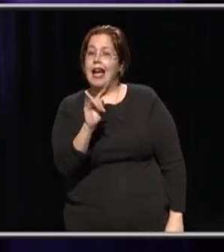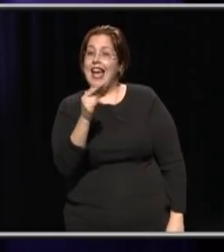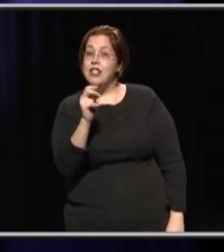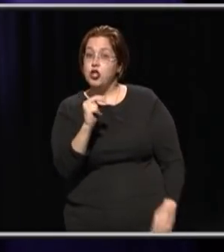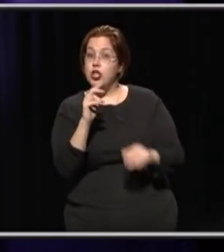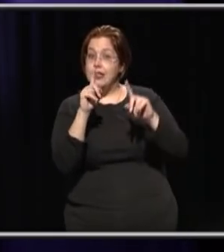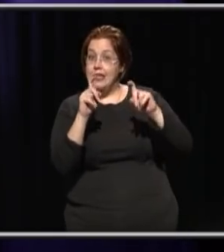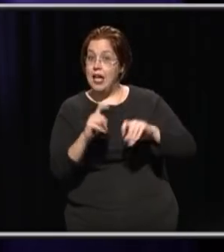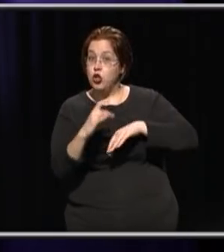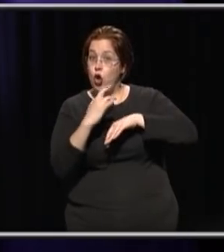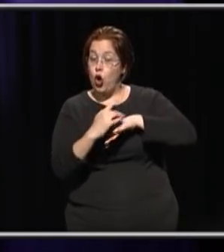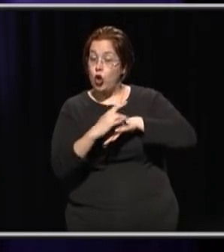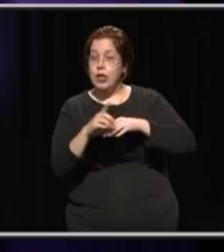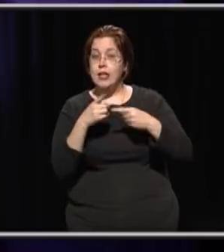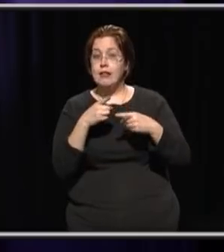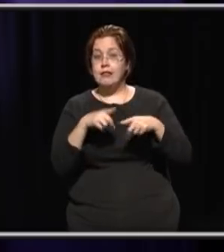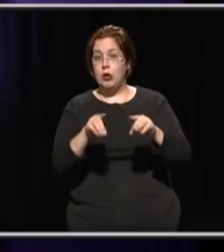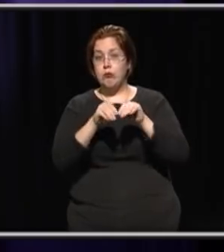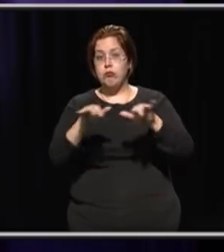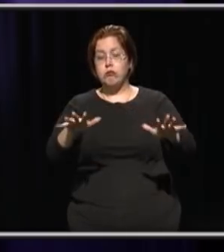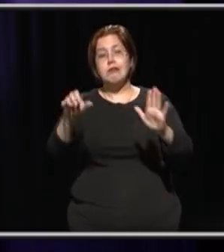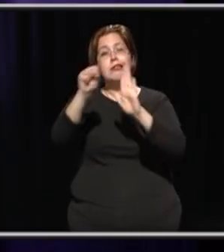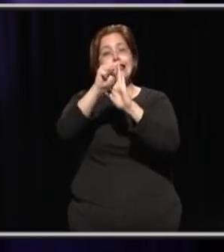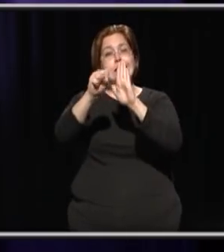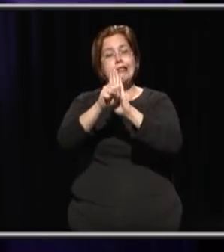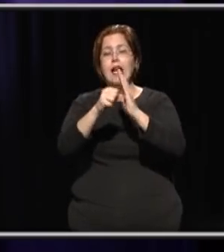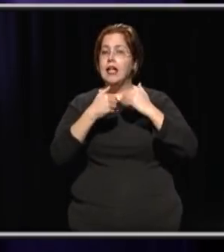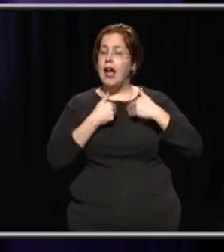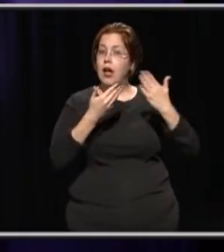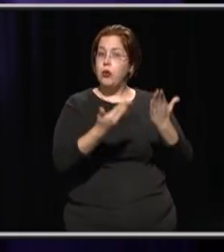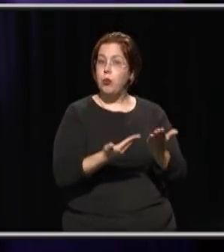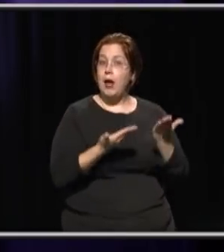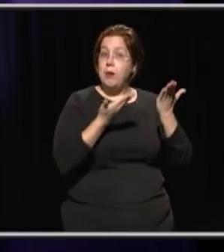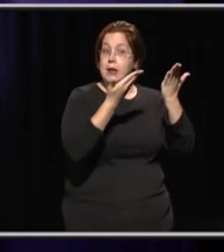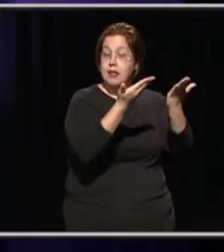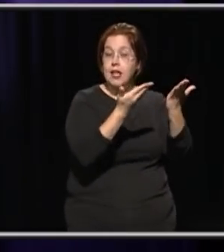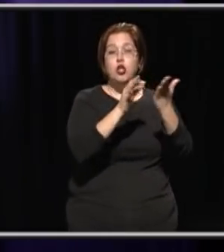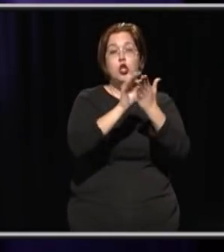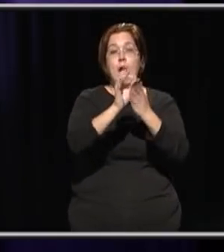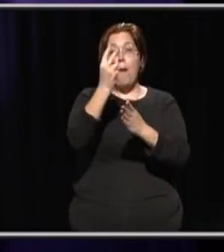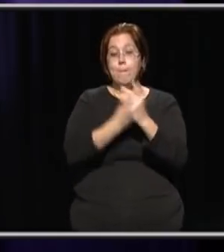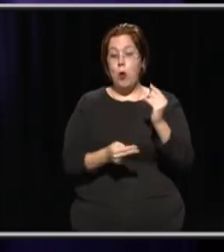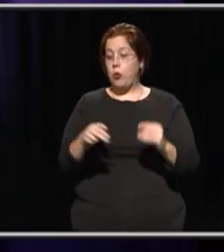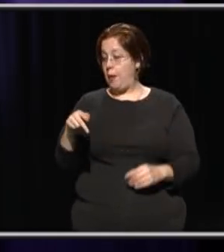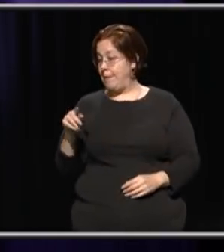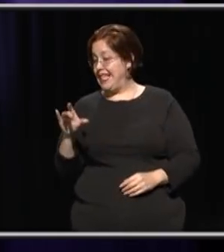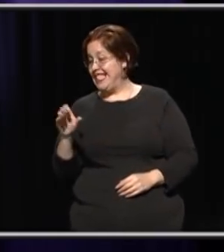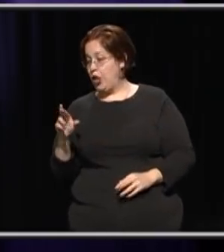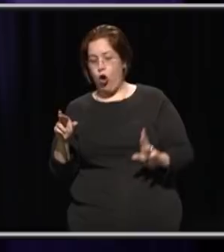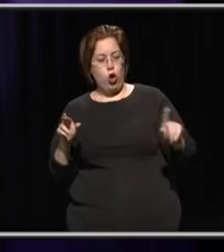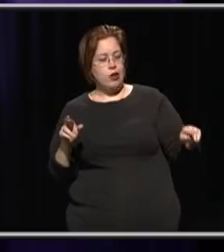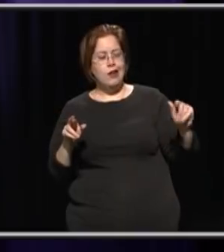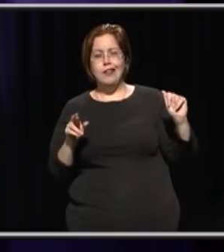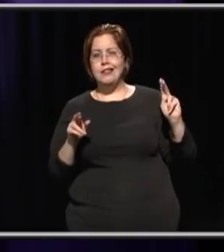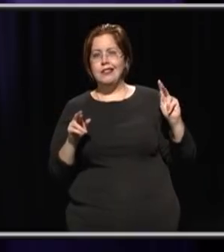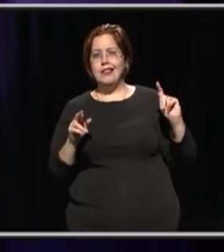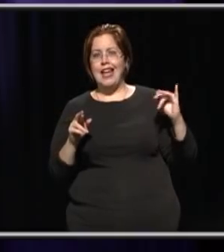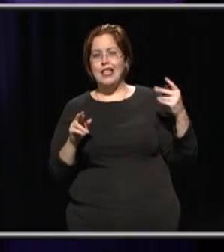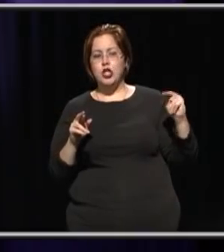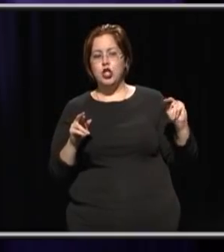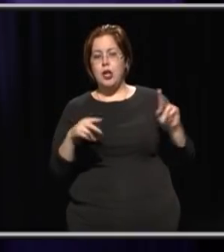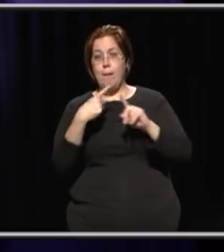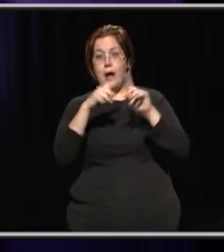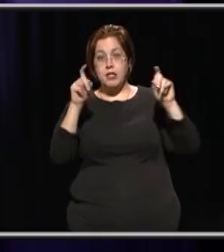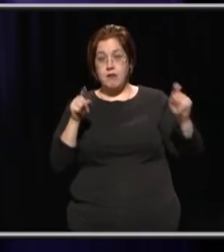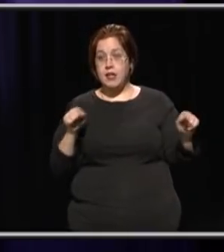Early on in the pandemic, the state came out with the recommendation that you count both PCR and antigen positive tests